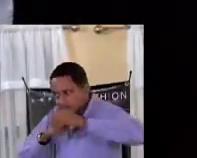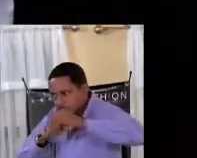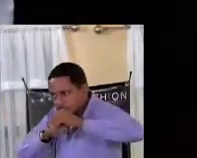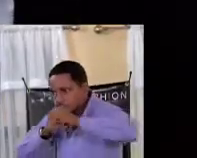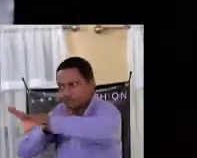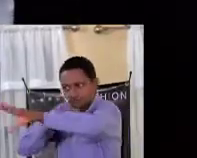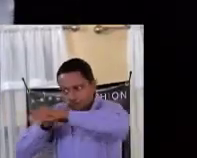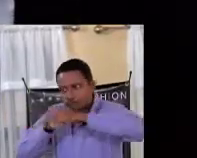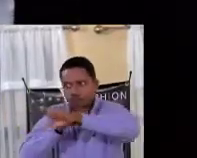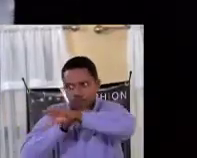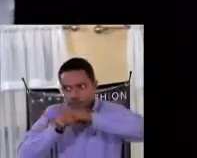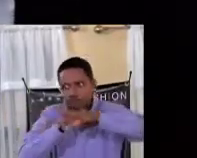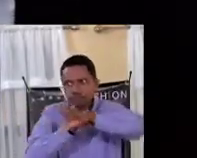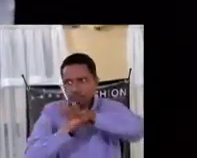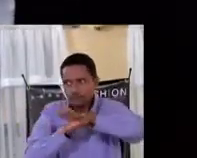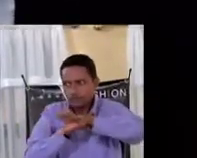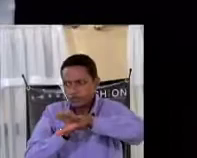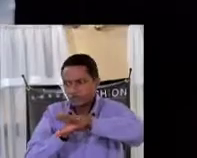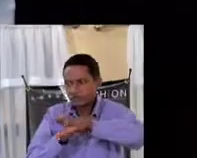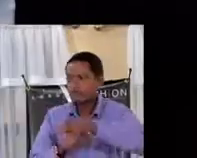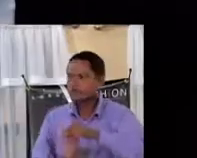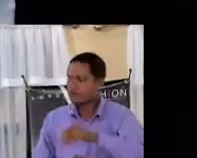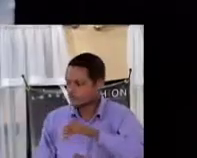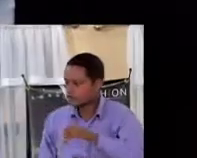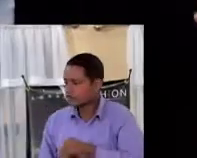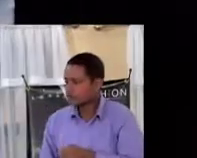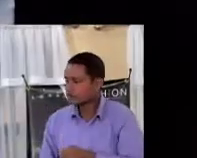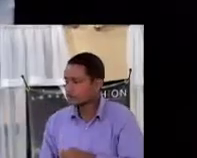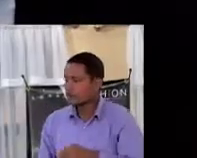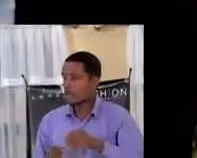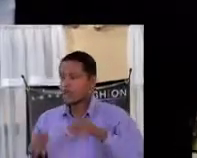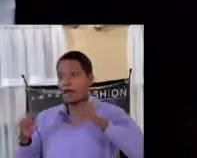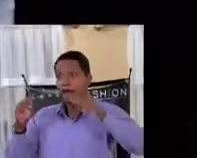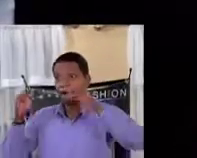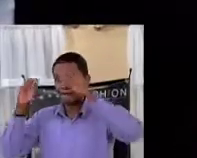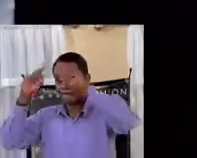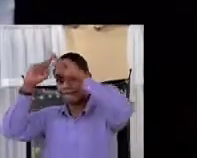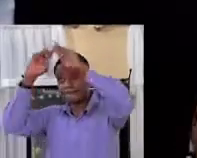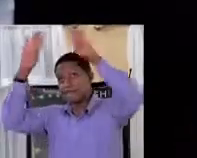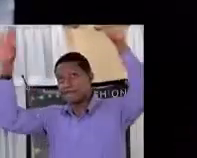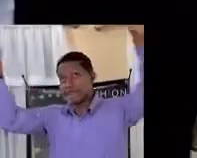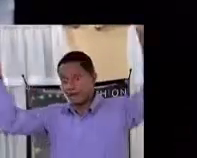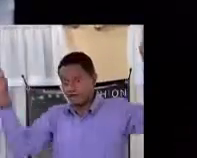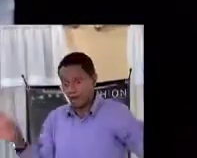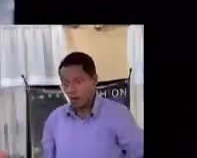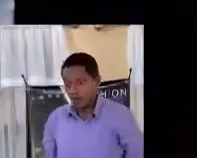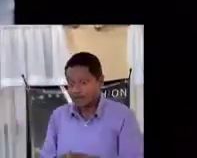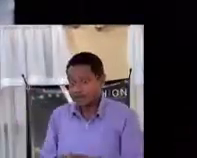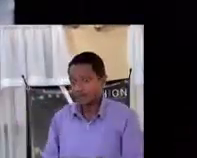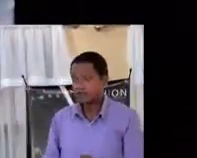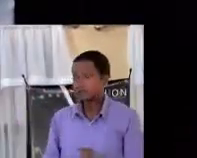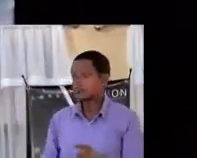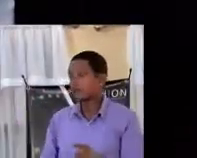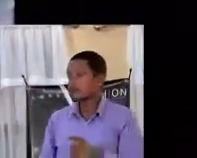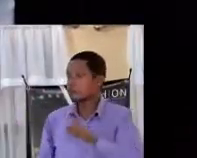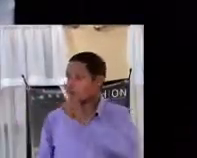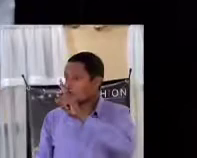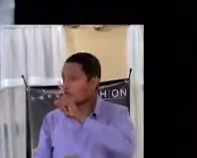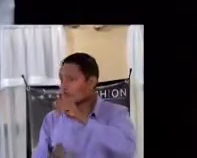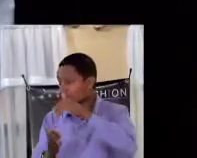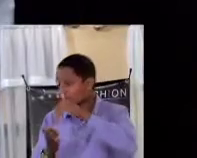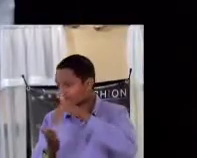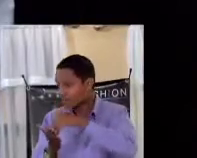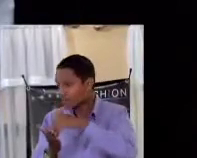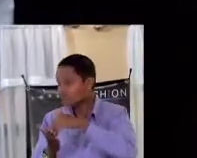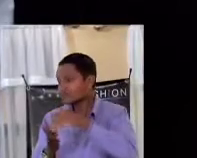in my opinion, on the grand scheme of things, a billboard is thousands of dollars per month. An influencer